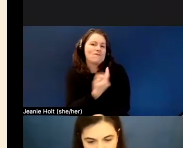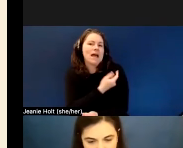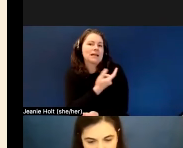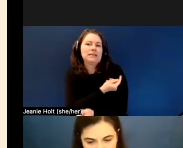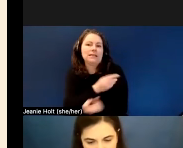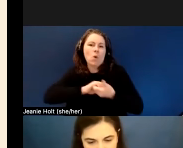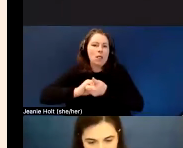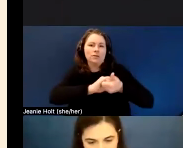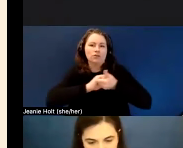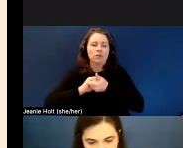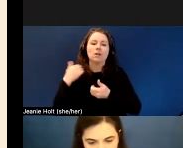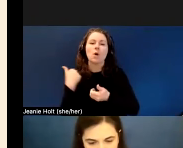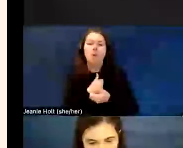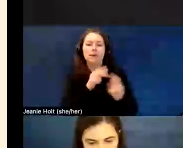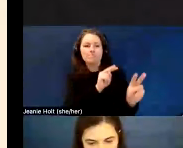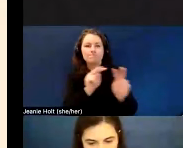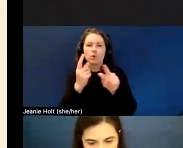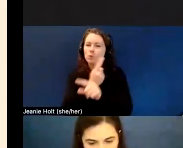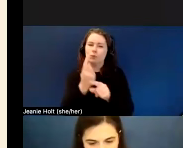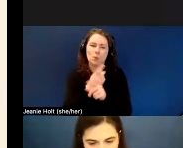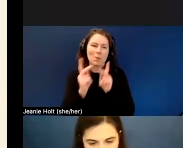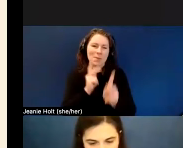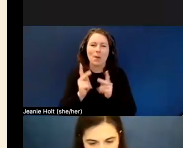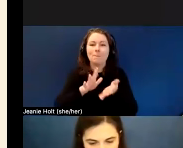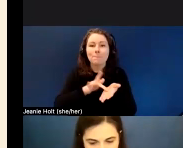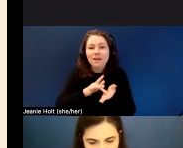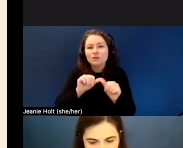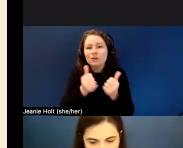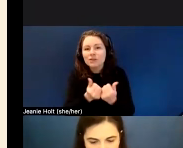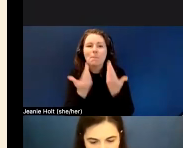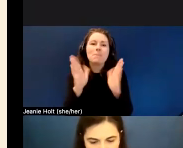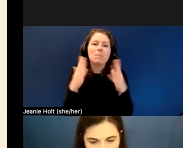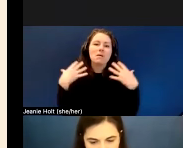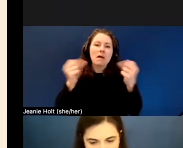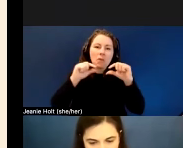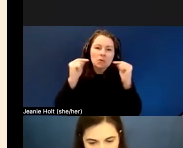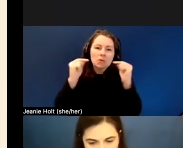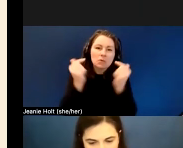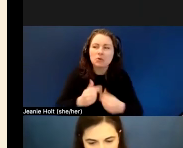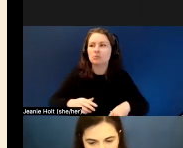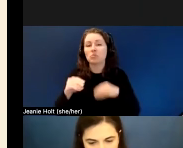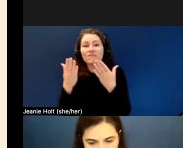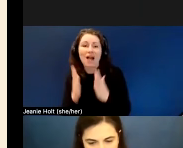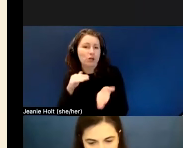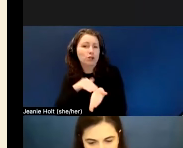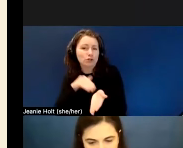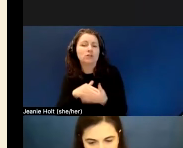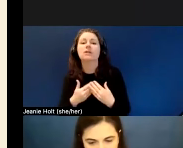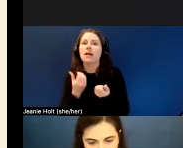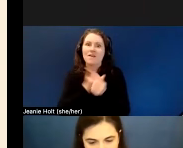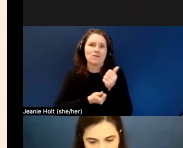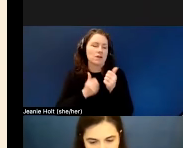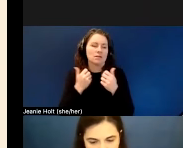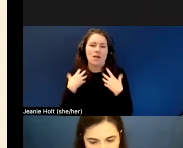we looked at the usual suspects: medical associations, the public health groups, providers, every hospital system in the